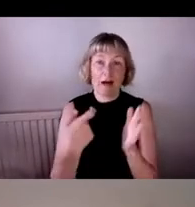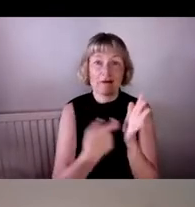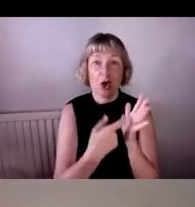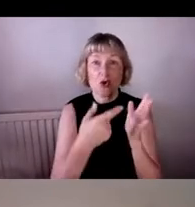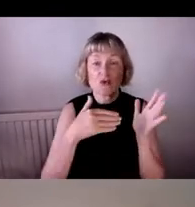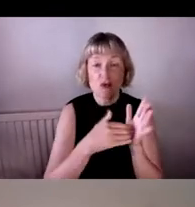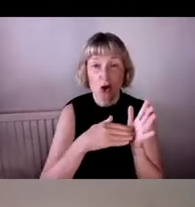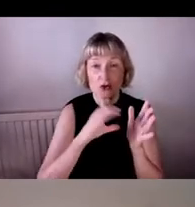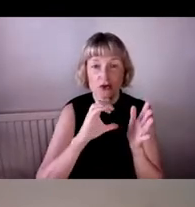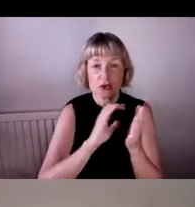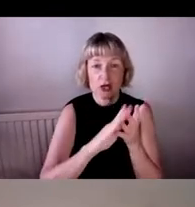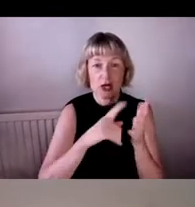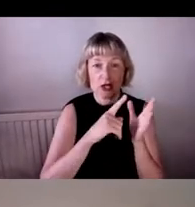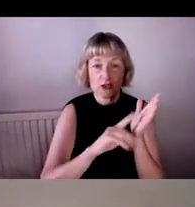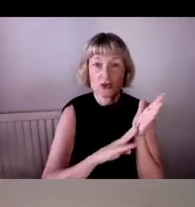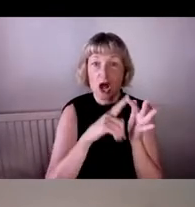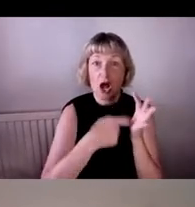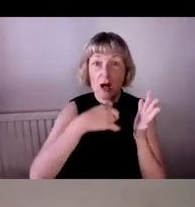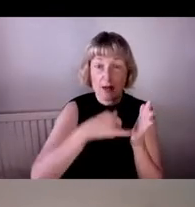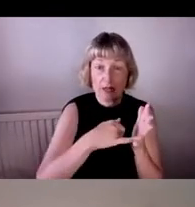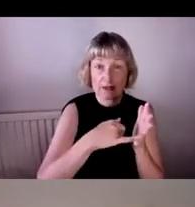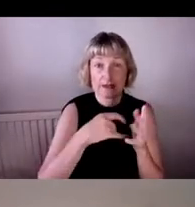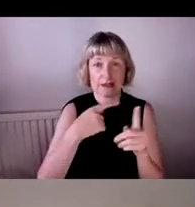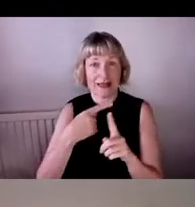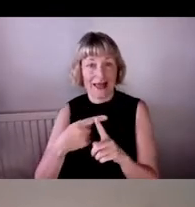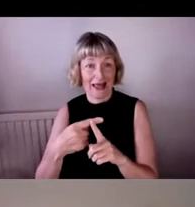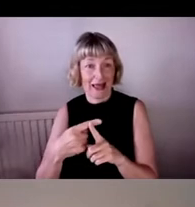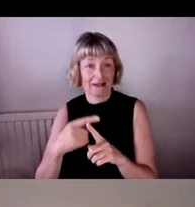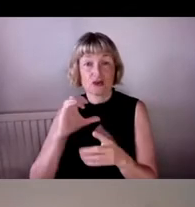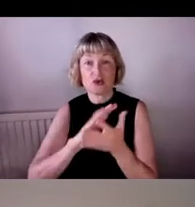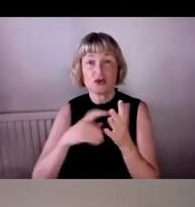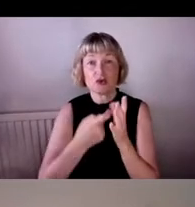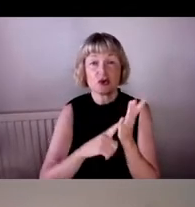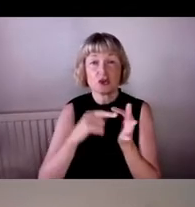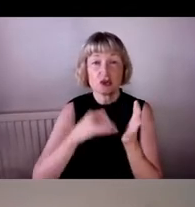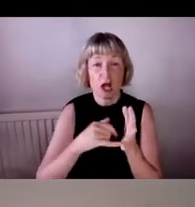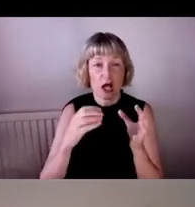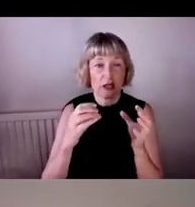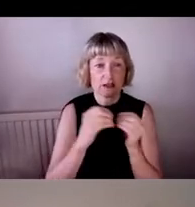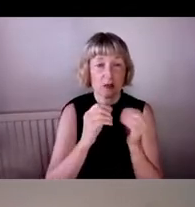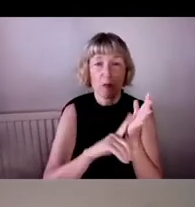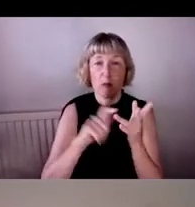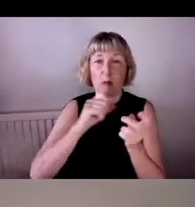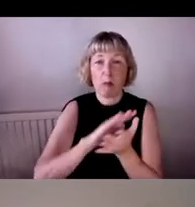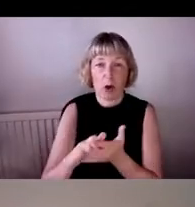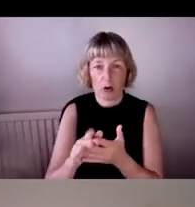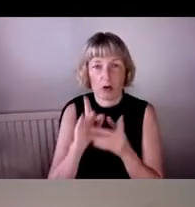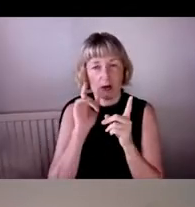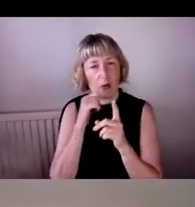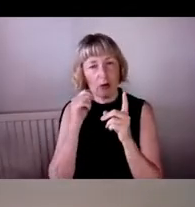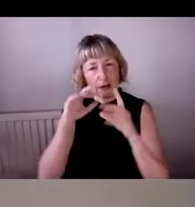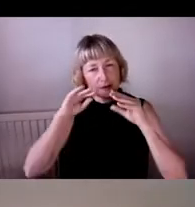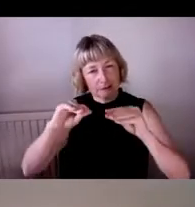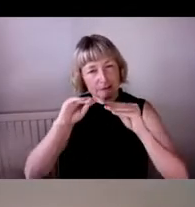and Charles Bloch, who are going to lead today's session, which is focusing on blind and partially sighted audiences. I did